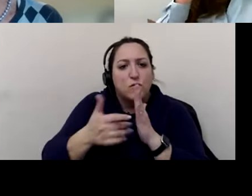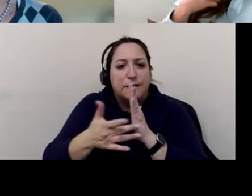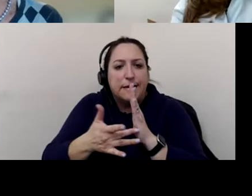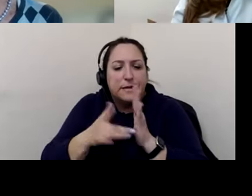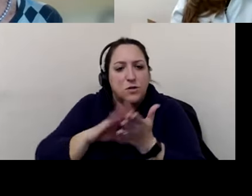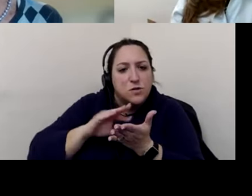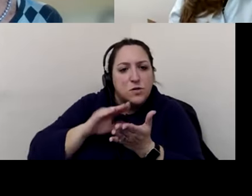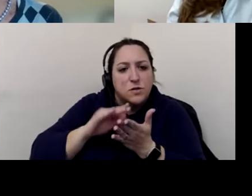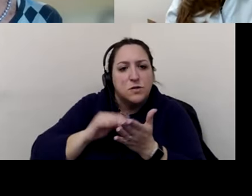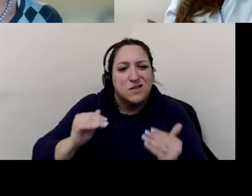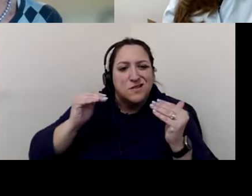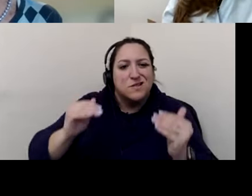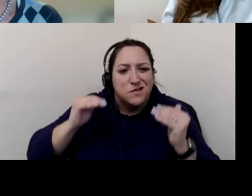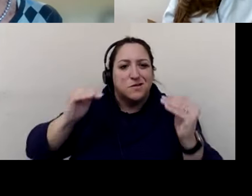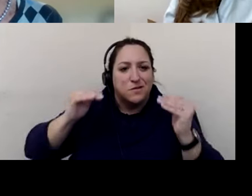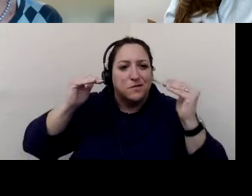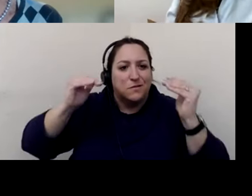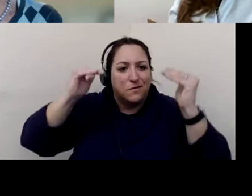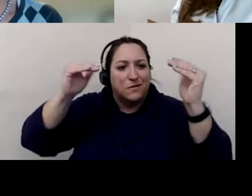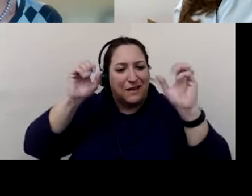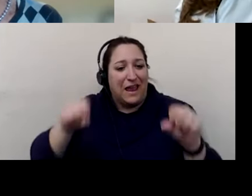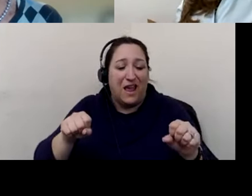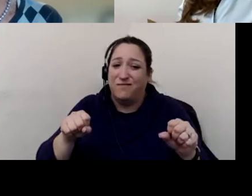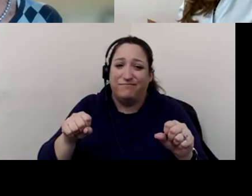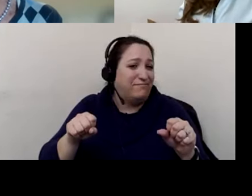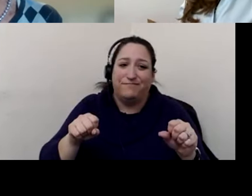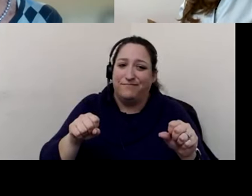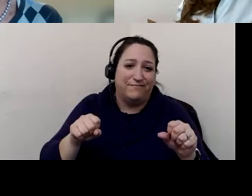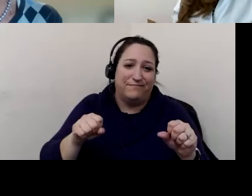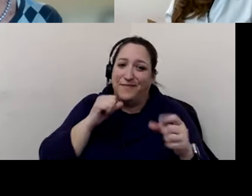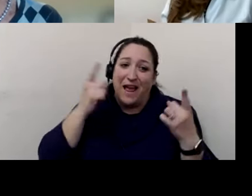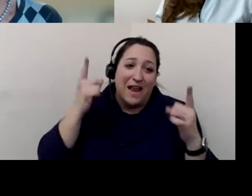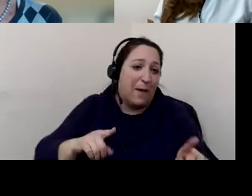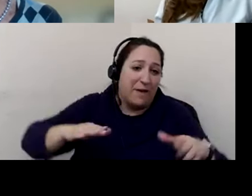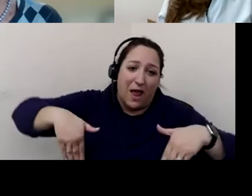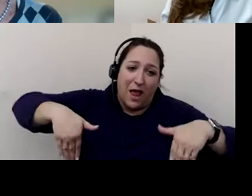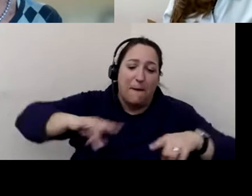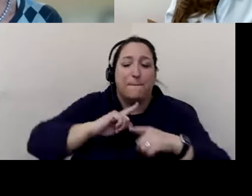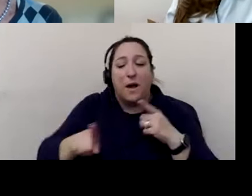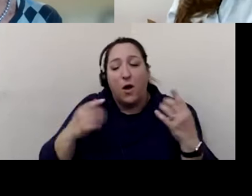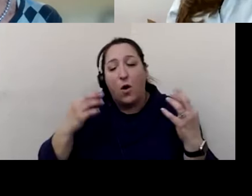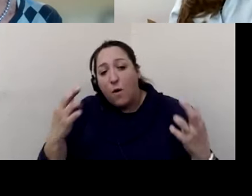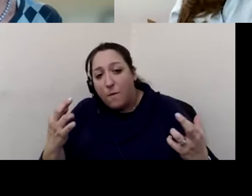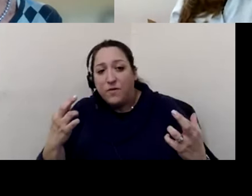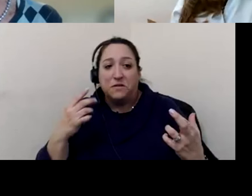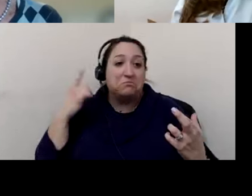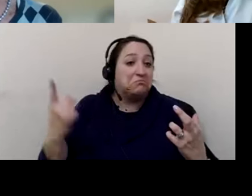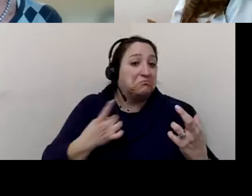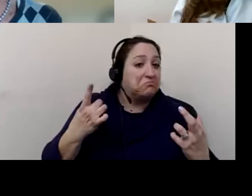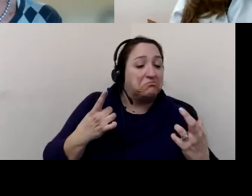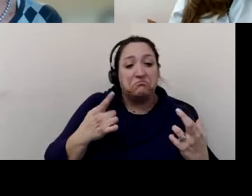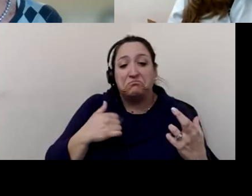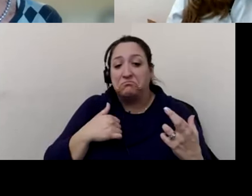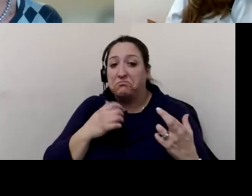higher grades and higher levels. That seems to not have come to fruition as of yet. But again, you know, hopefully it is something that we can resume